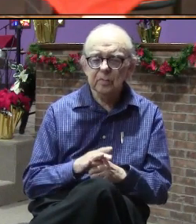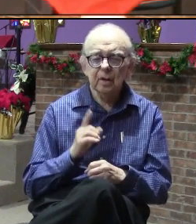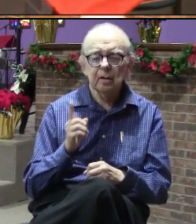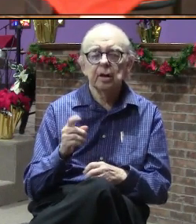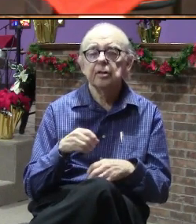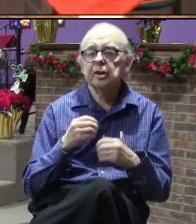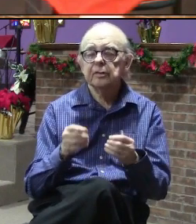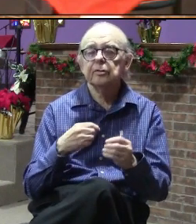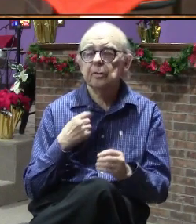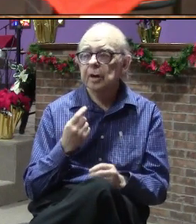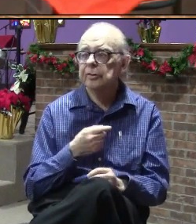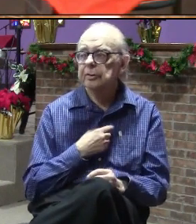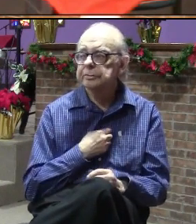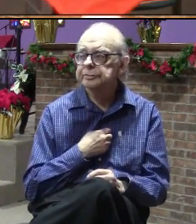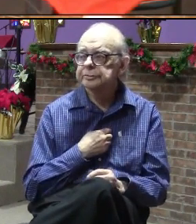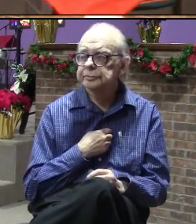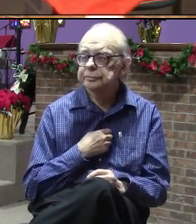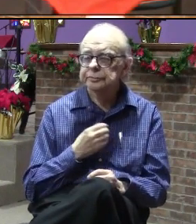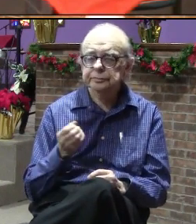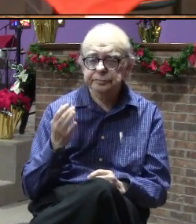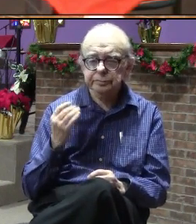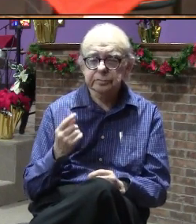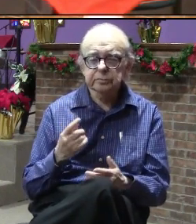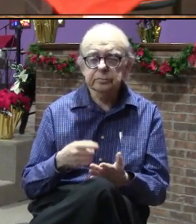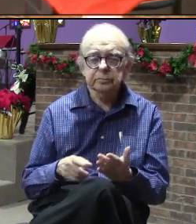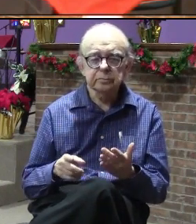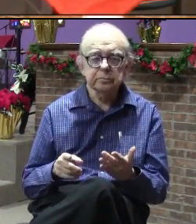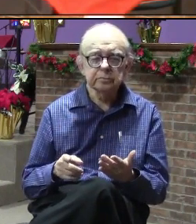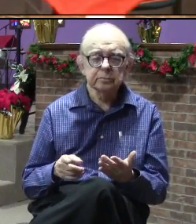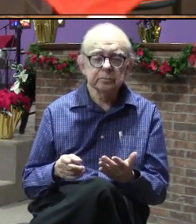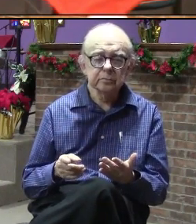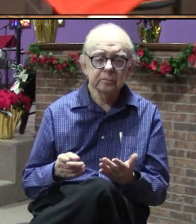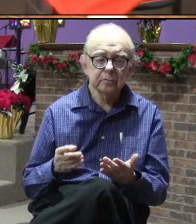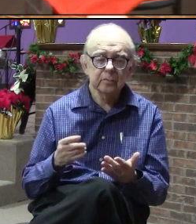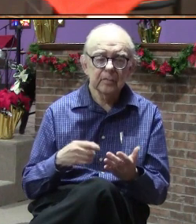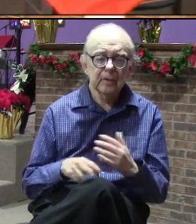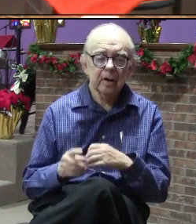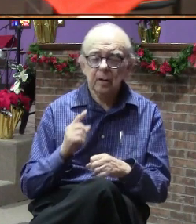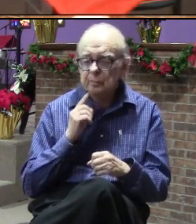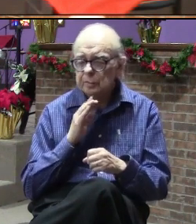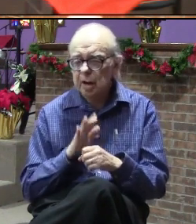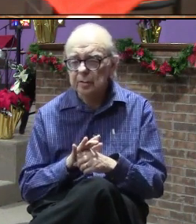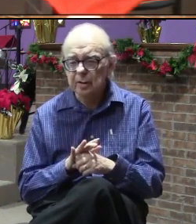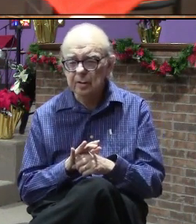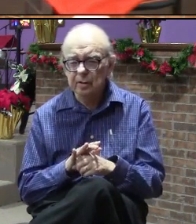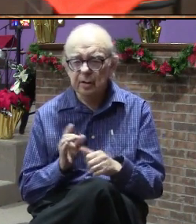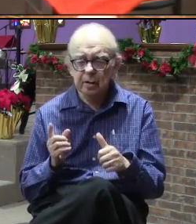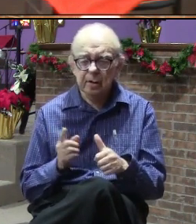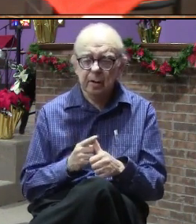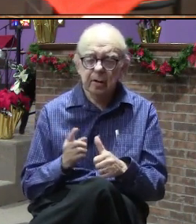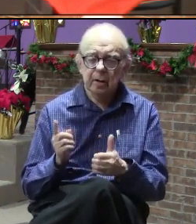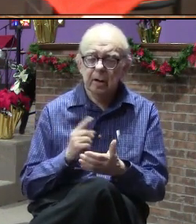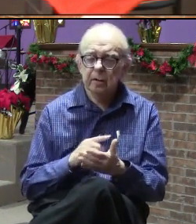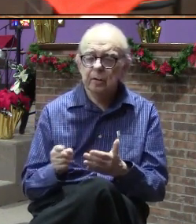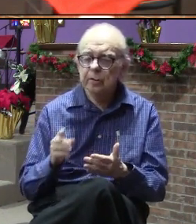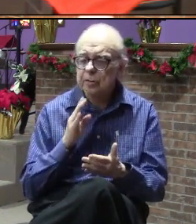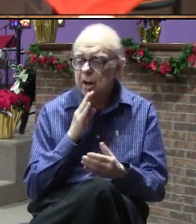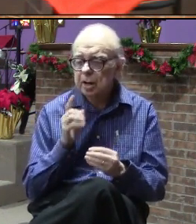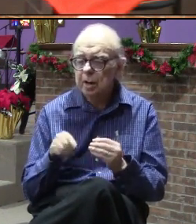given us. And this is what we've been going into is promise. The very first week we were talking